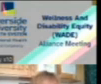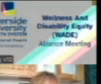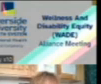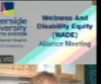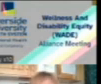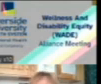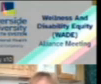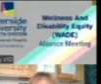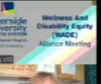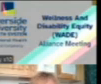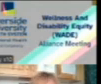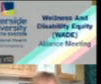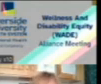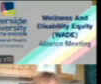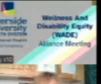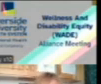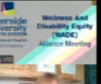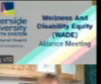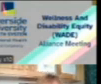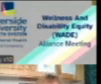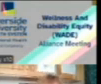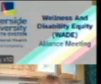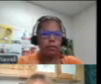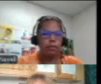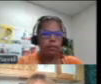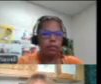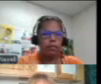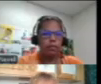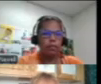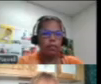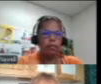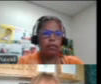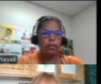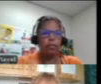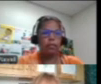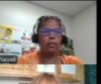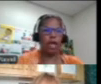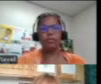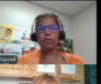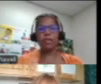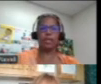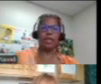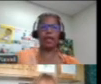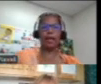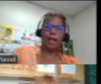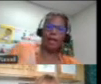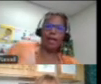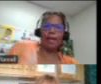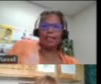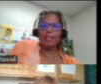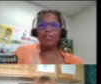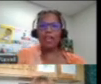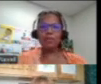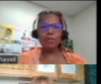is somebody brave enough to read the land acknowledgement today. Oh, thank you, Leah. I'll do it. That would be